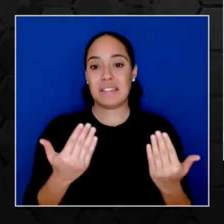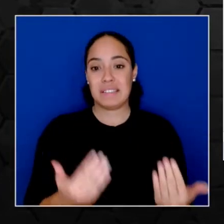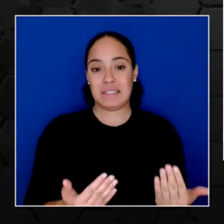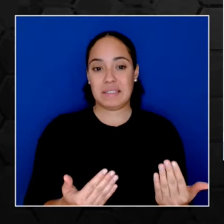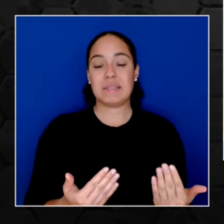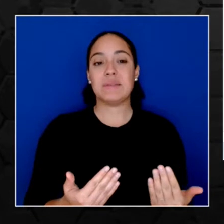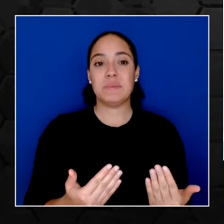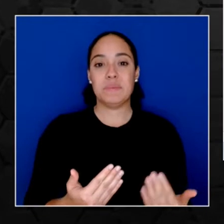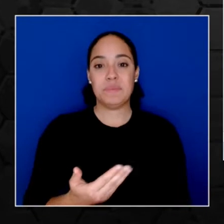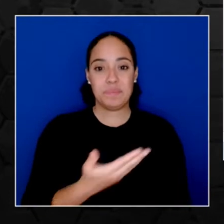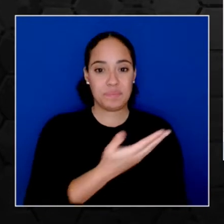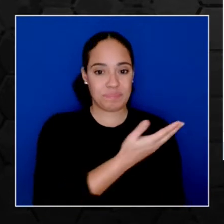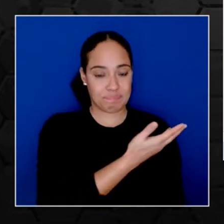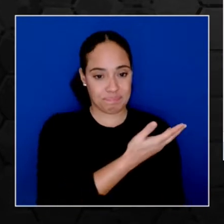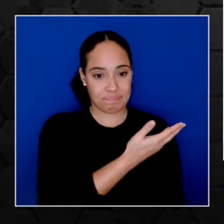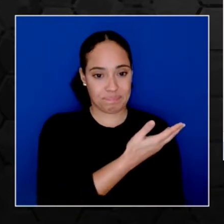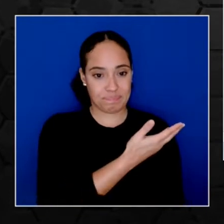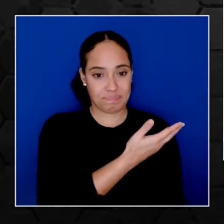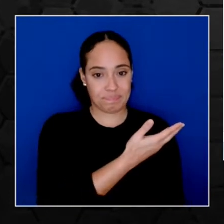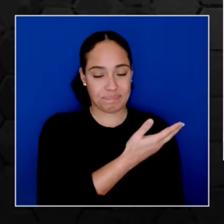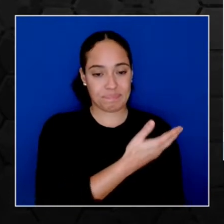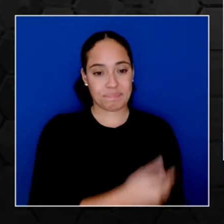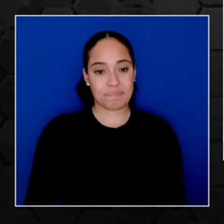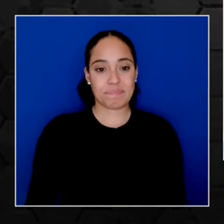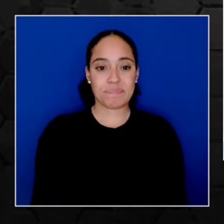breaking scenario. Next slide, please.